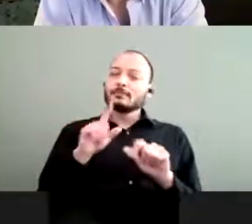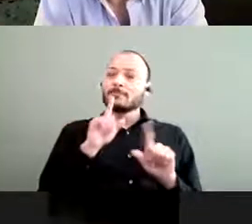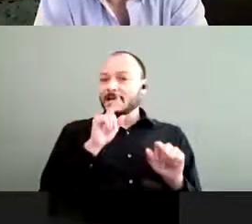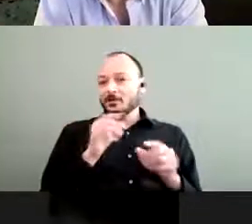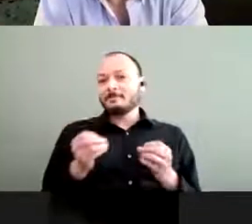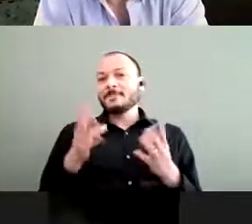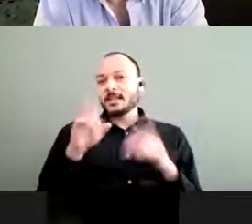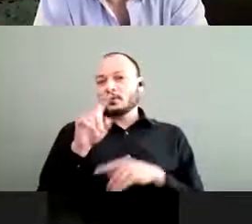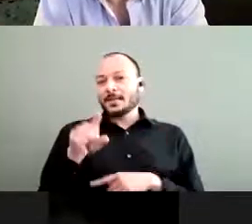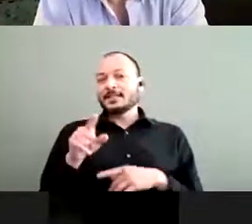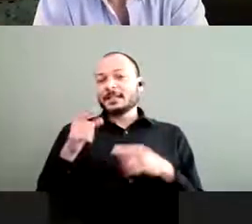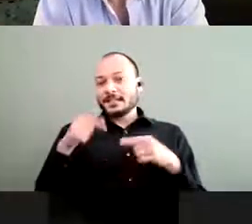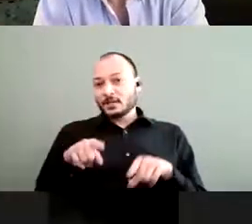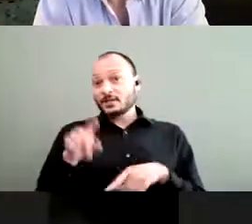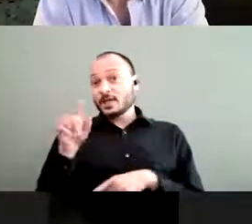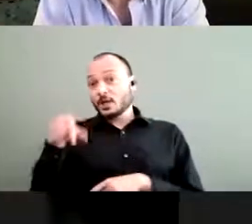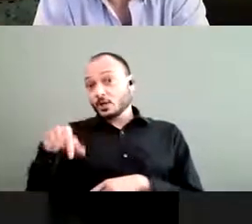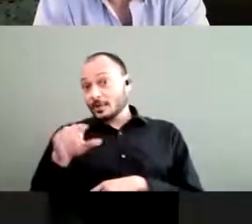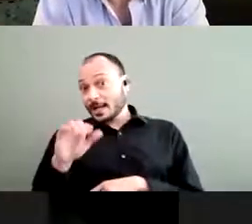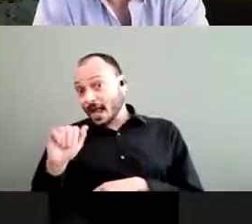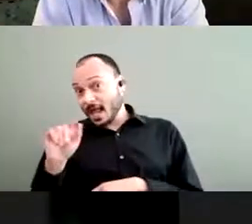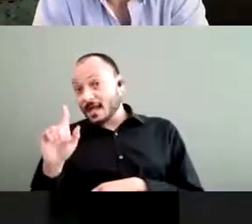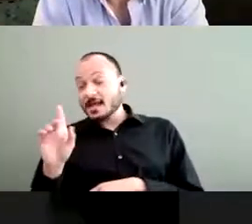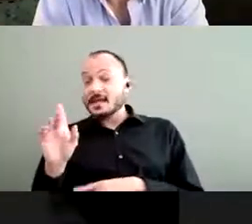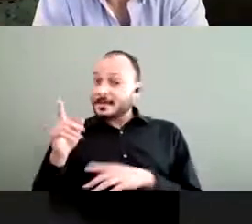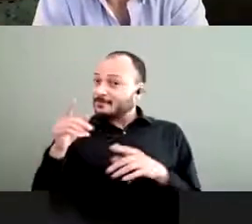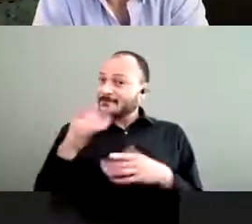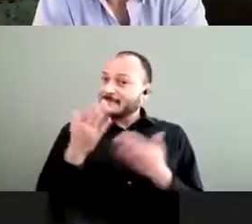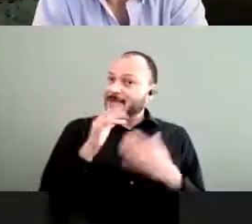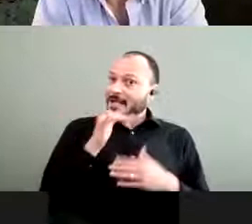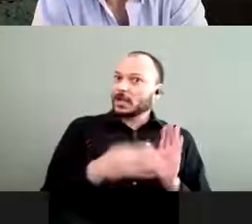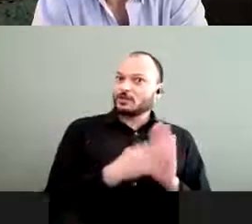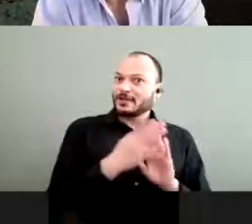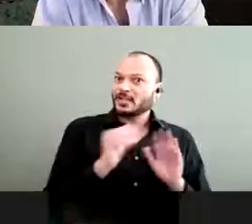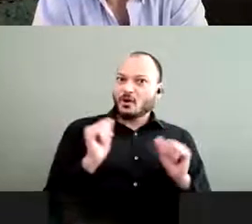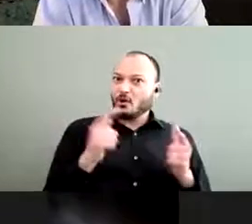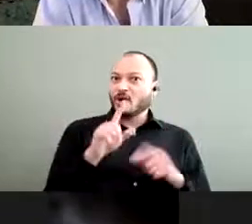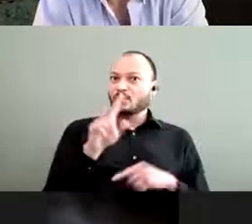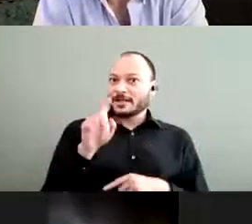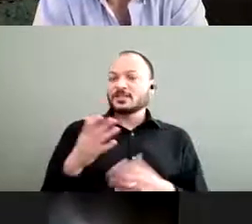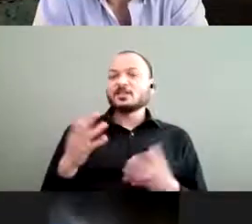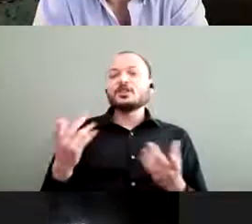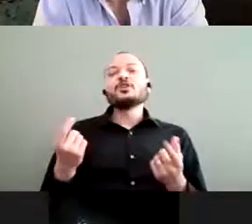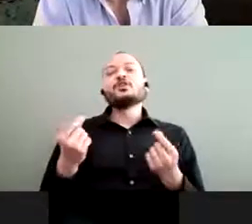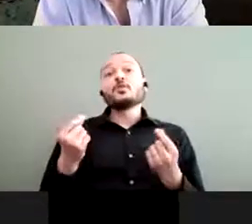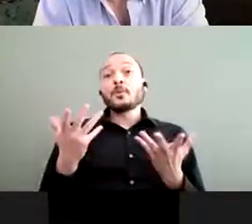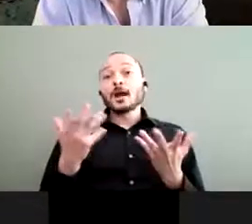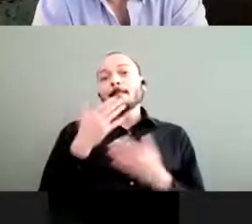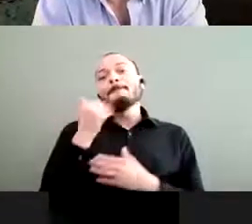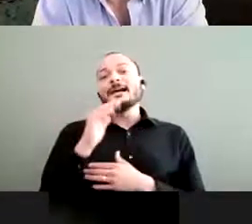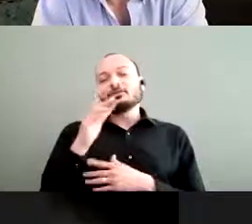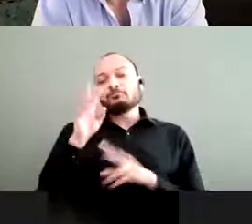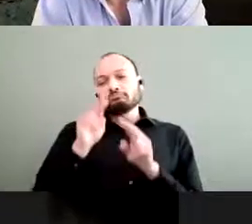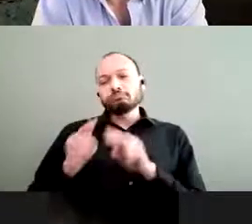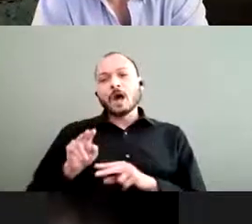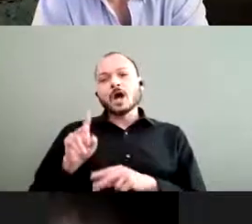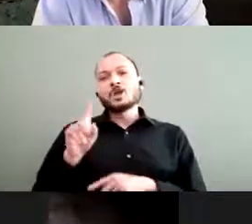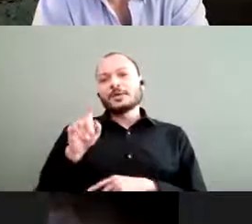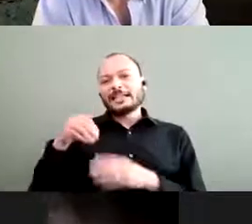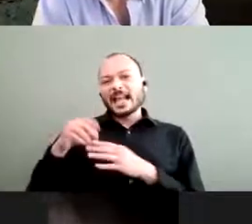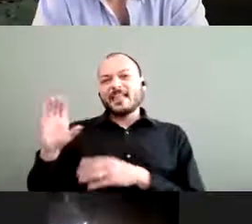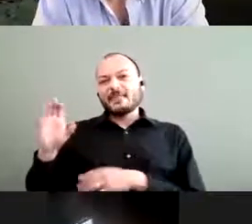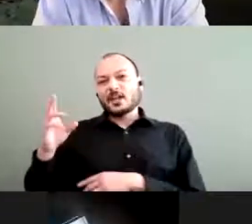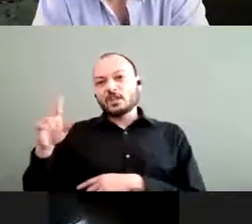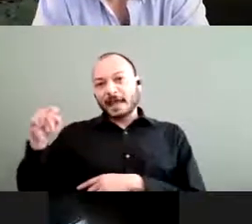Q&A, but we may not have time to address all questions. We'll do our best to monitor questions in the chat. If your question is not